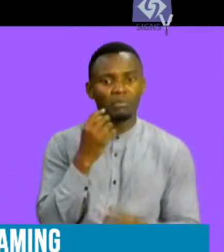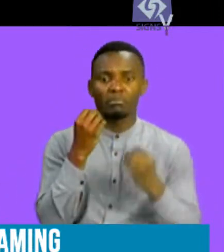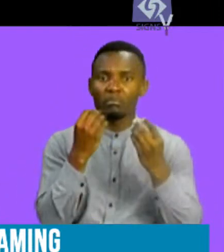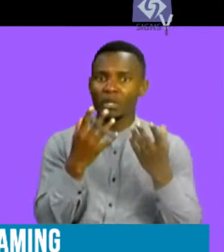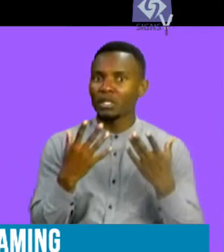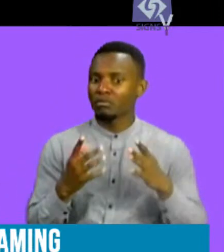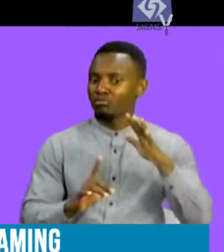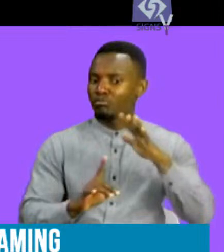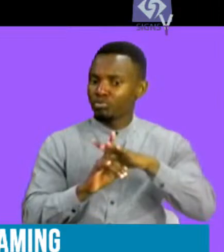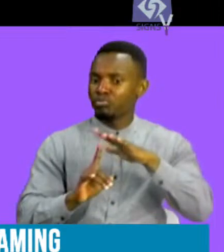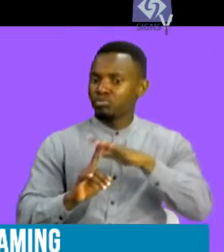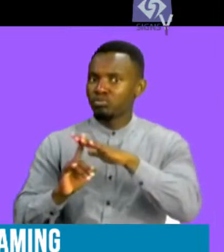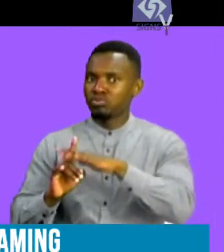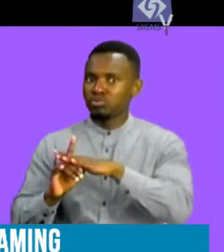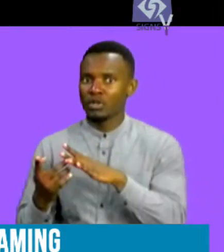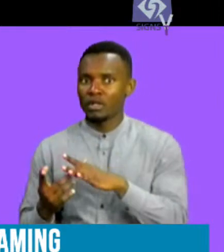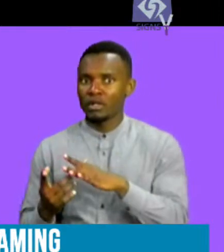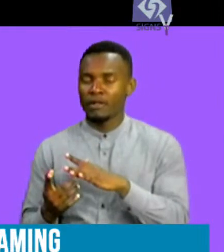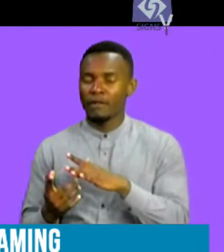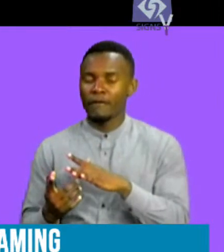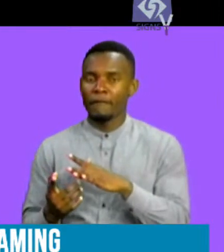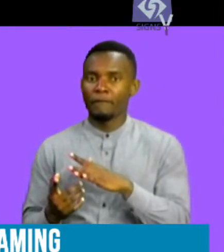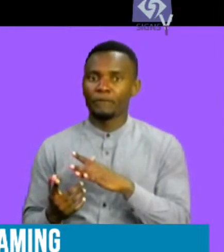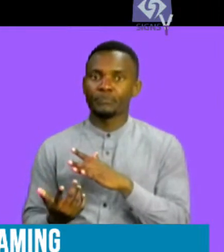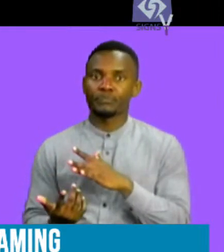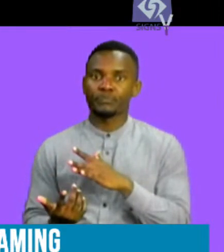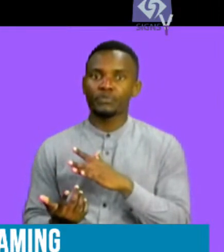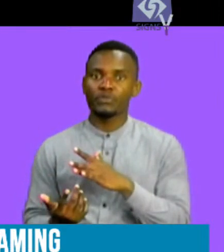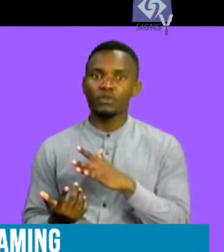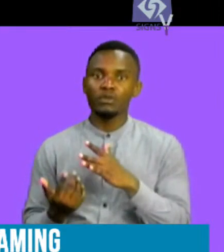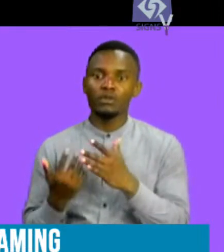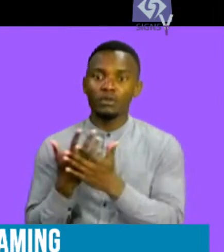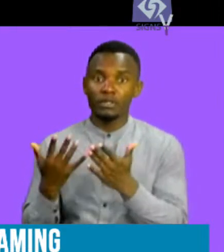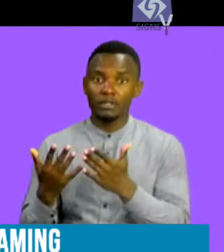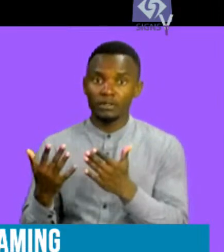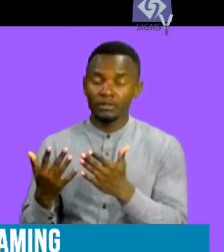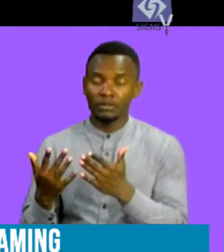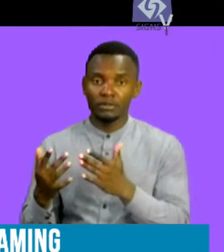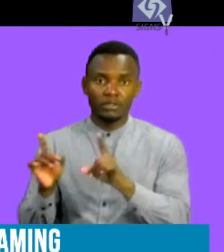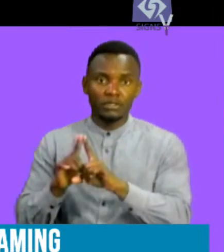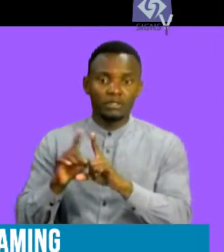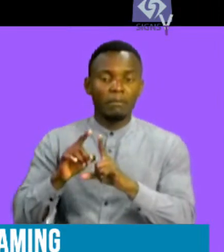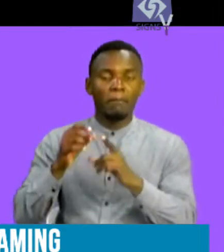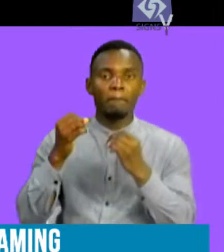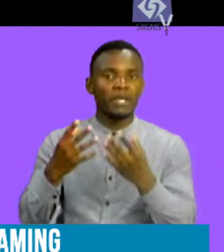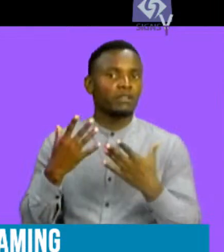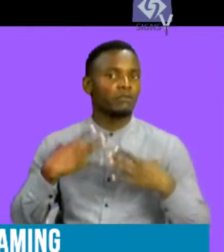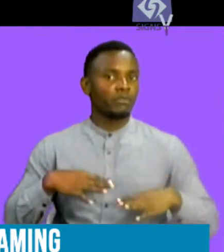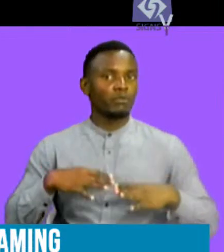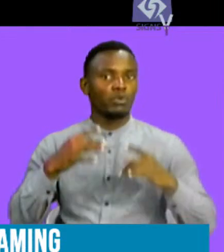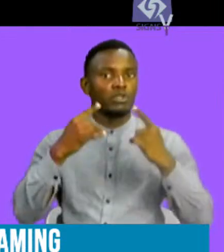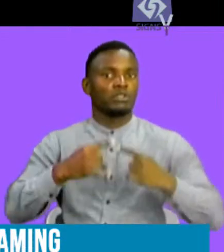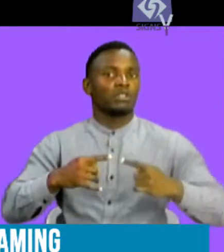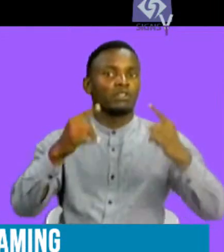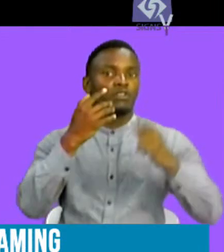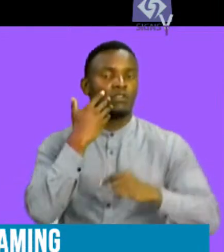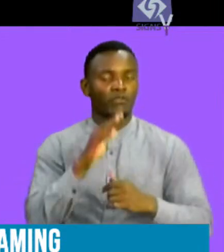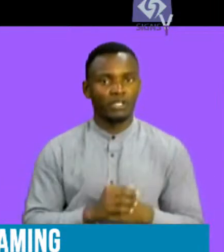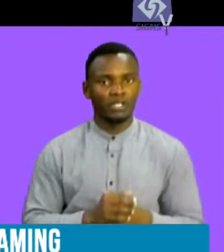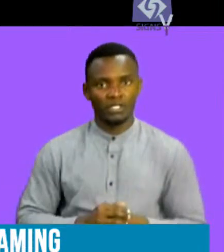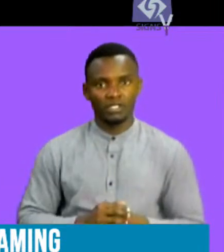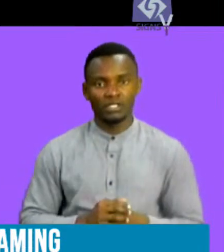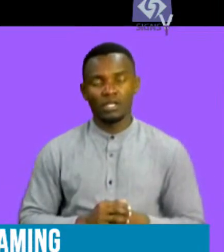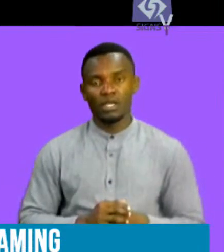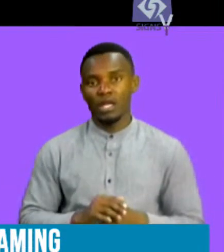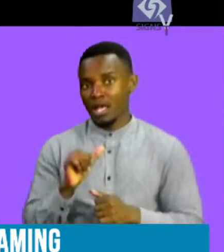imagine and also defeating the odds. So they need to be educated on that. The